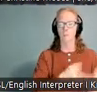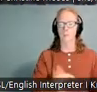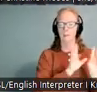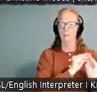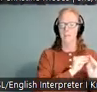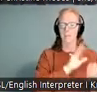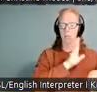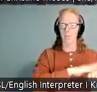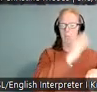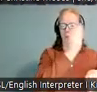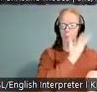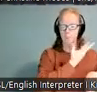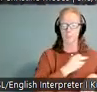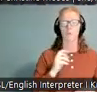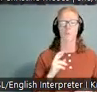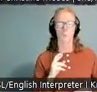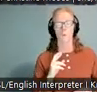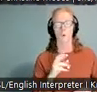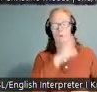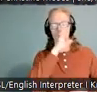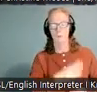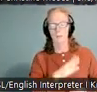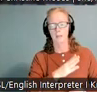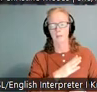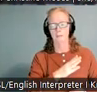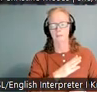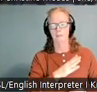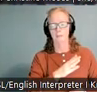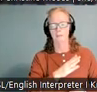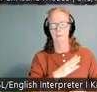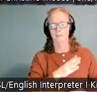meeting notice or directly to